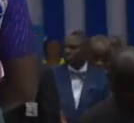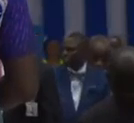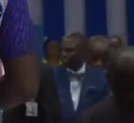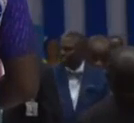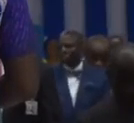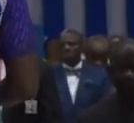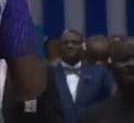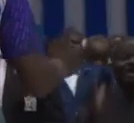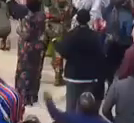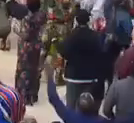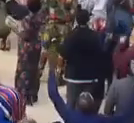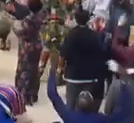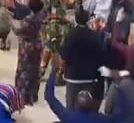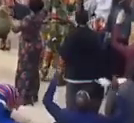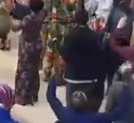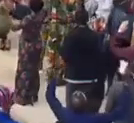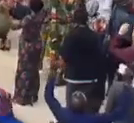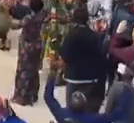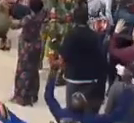Receive your breakthrough now.